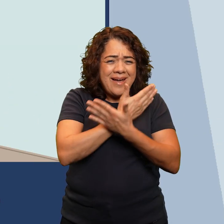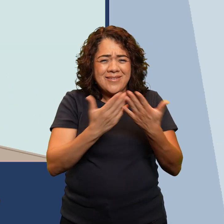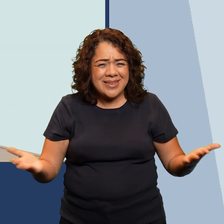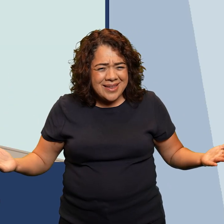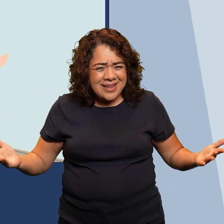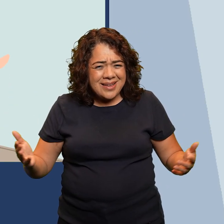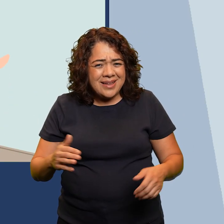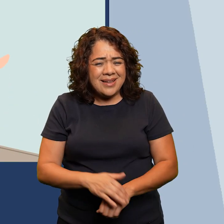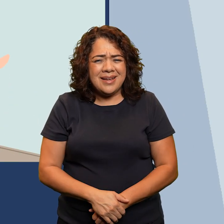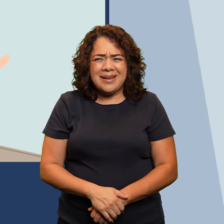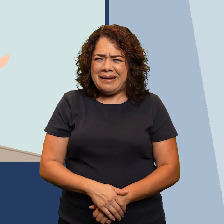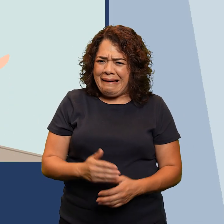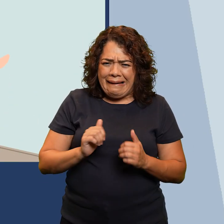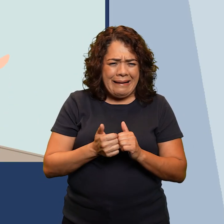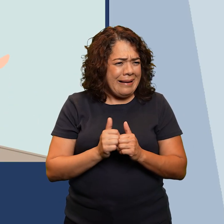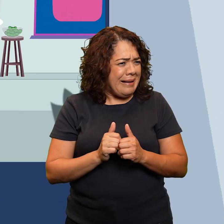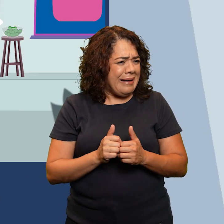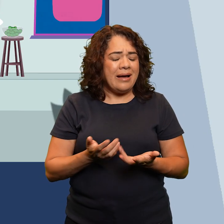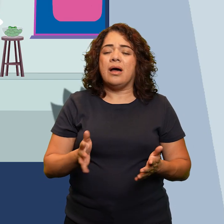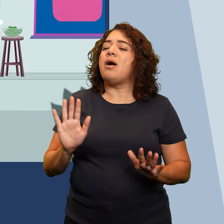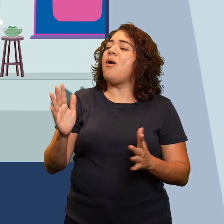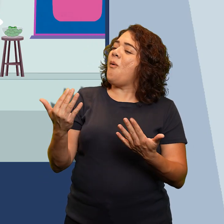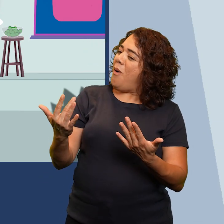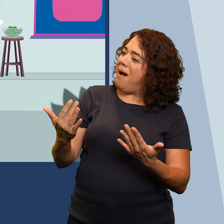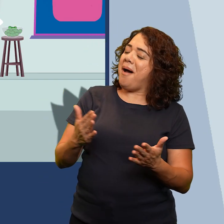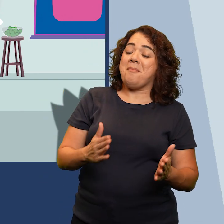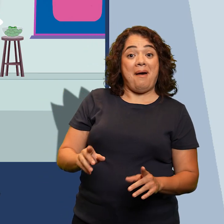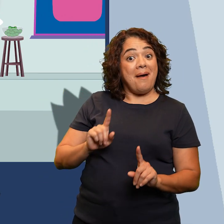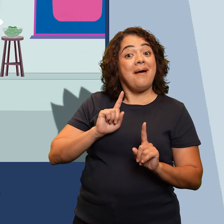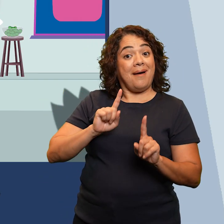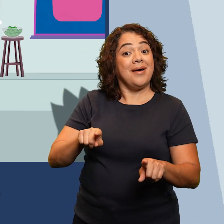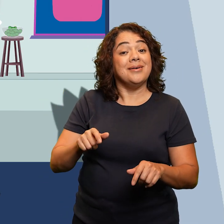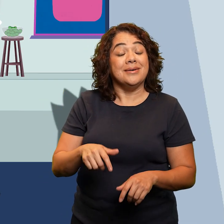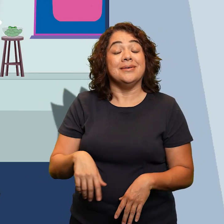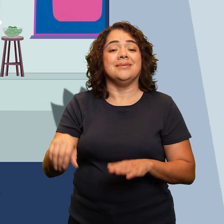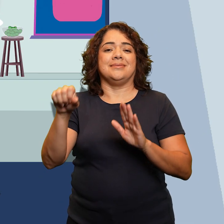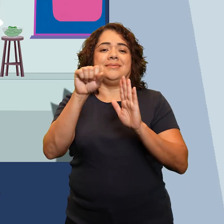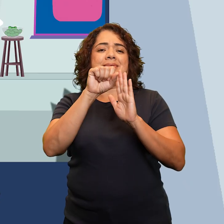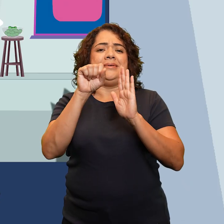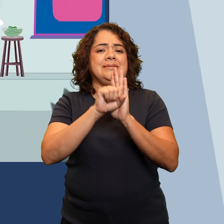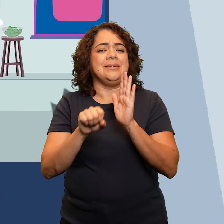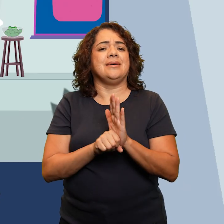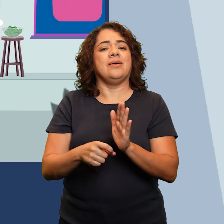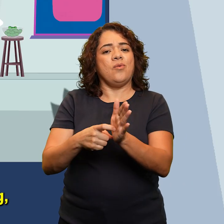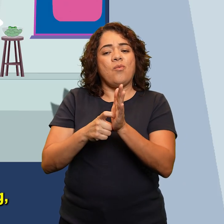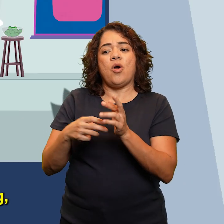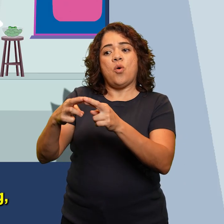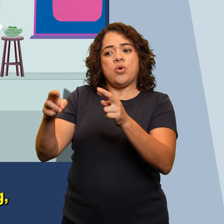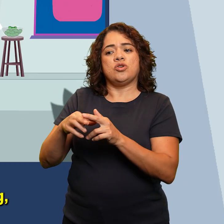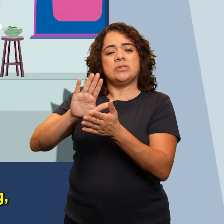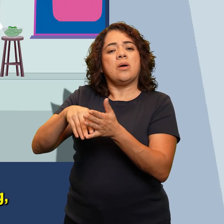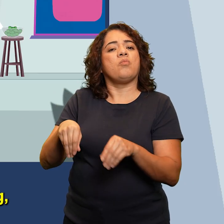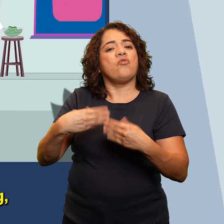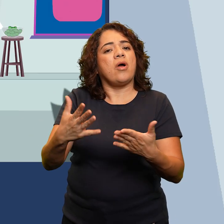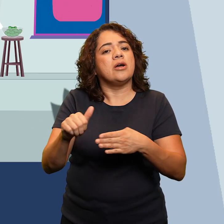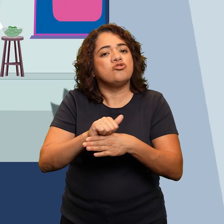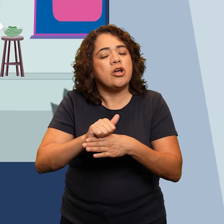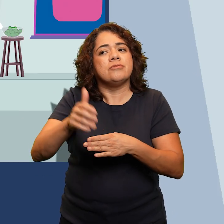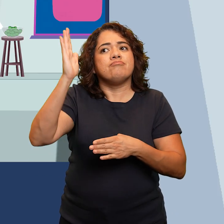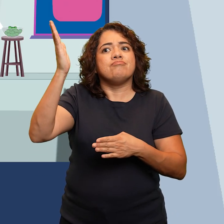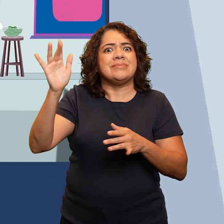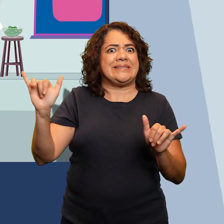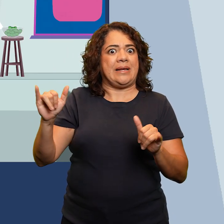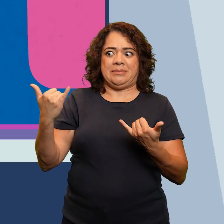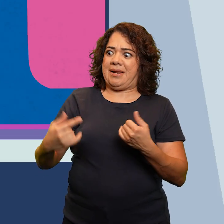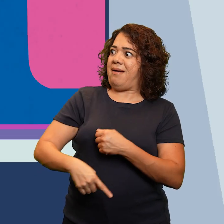know everything, so how... I was just getting to that. The state requires that each regional center provides continual training, such